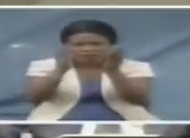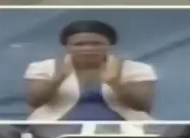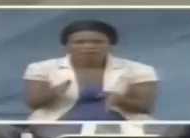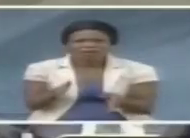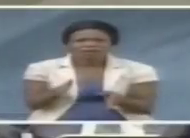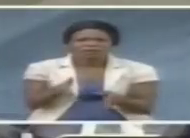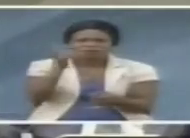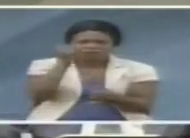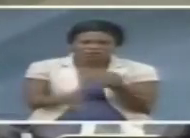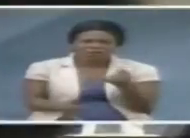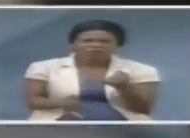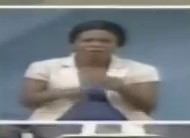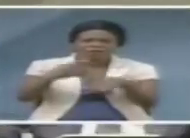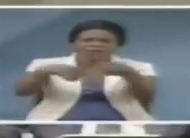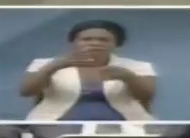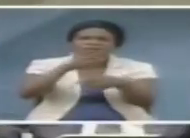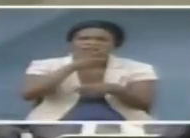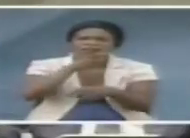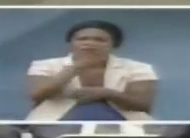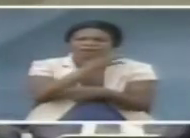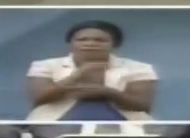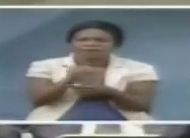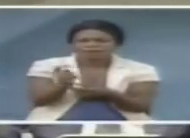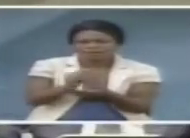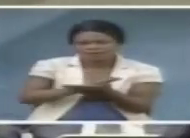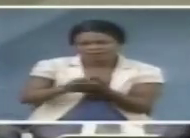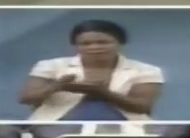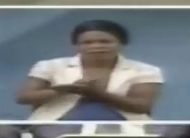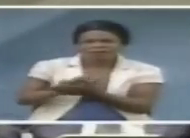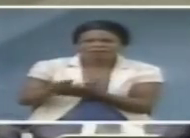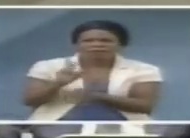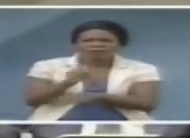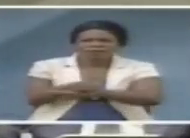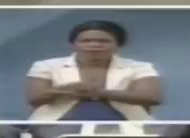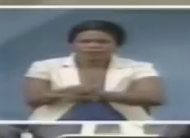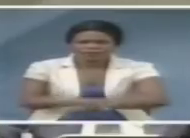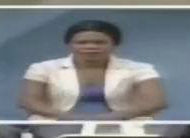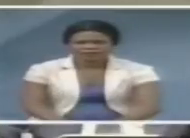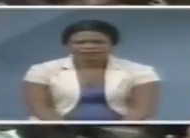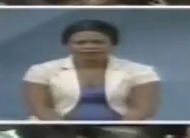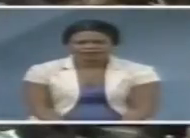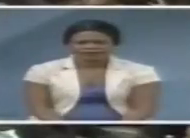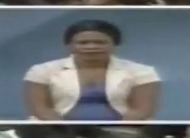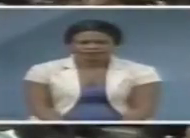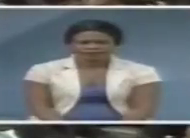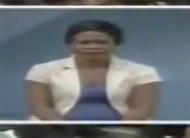contractors and suppliers in order to complete the ongoing water and sanitation projects.